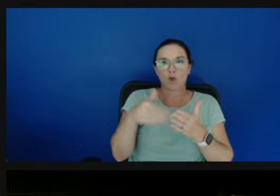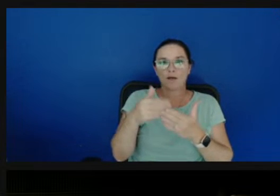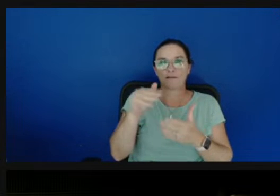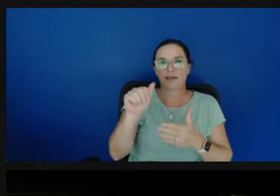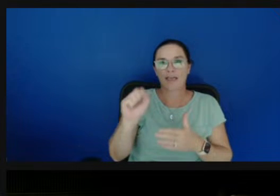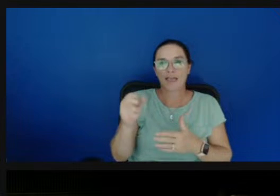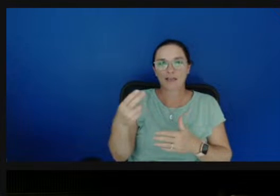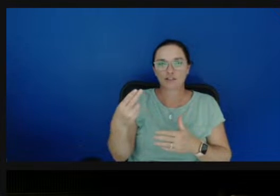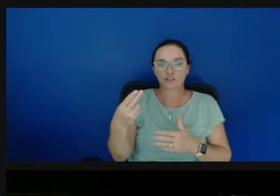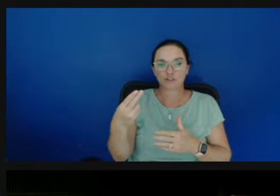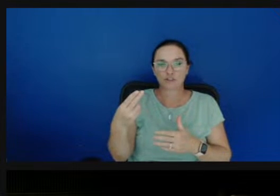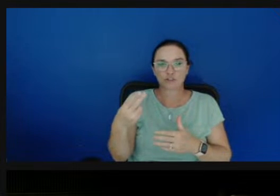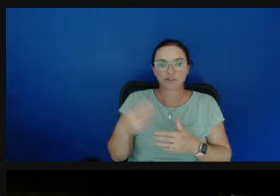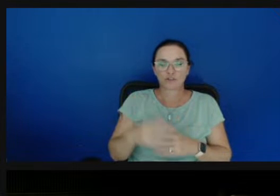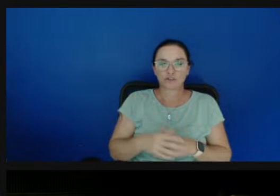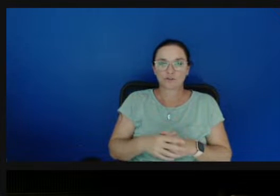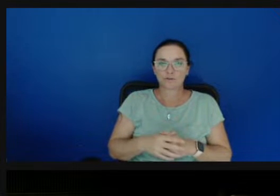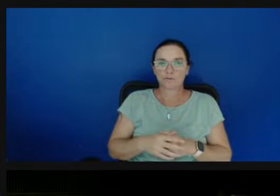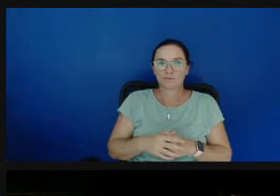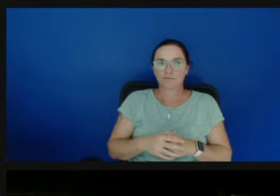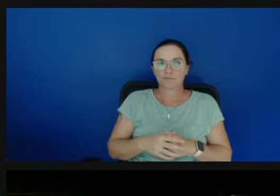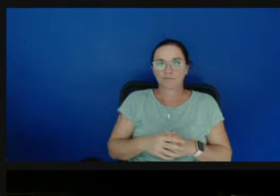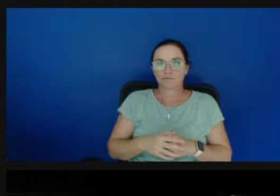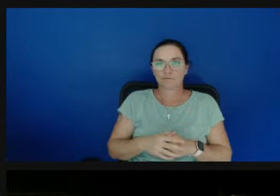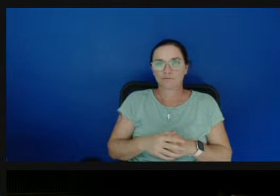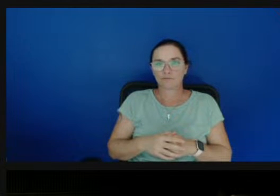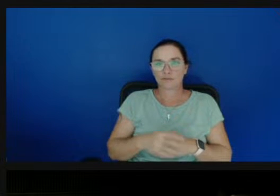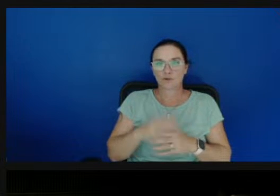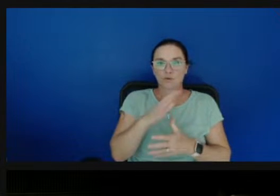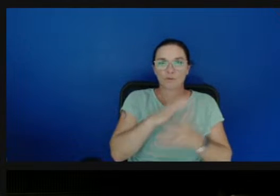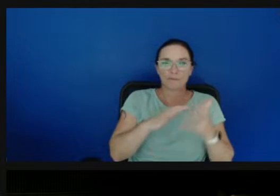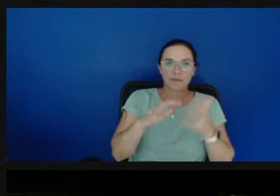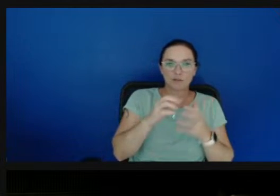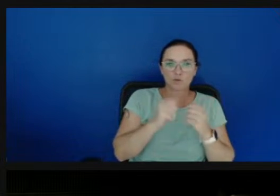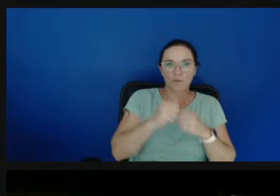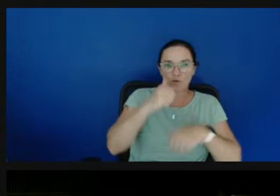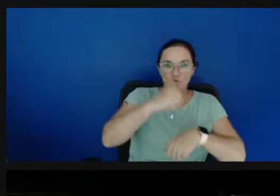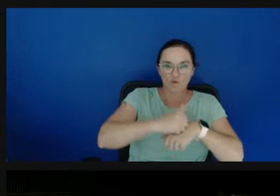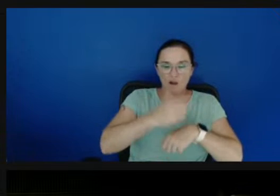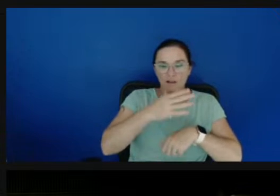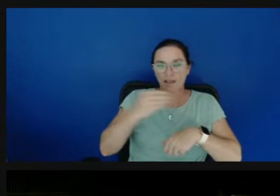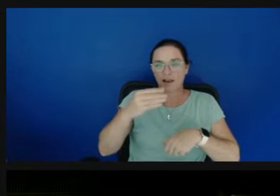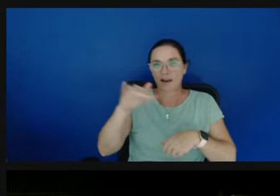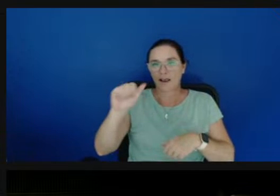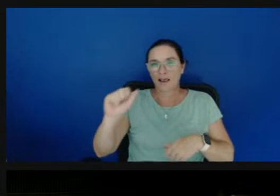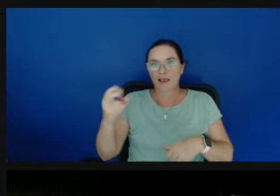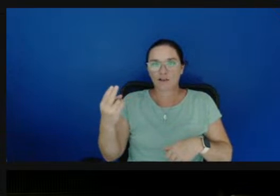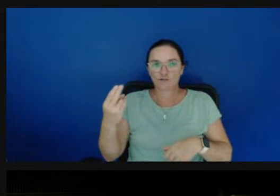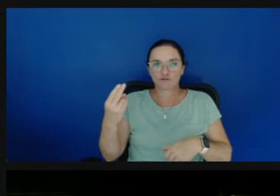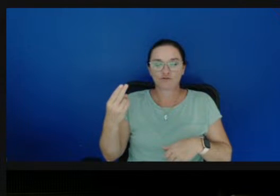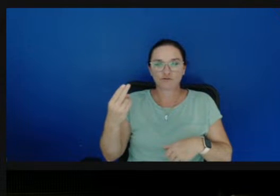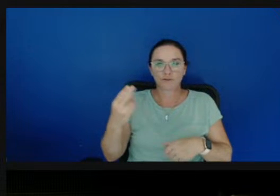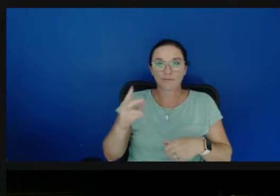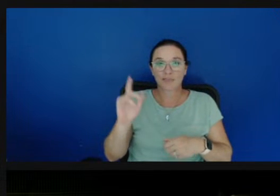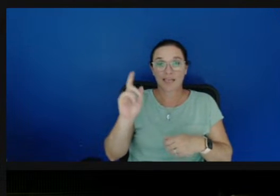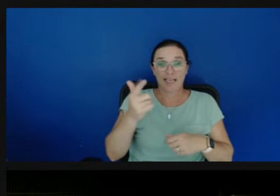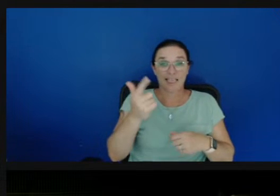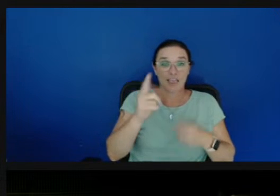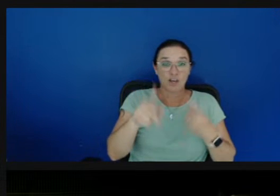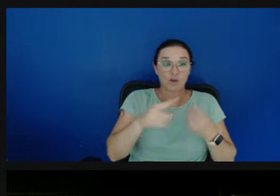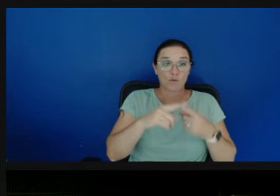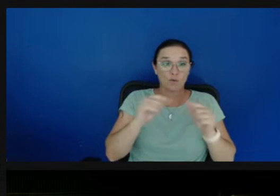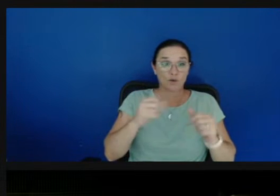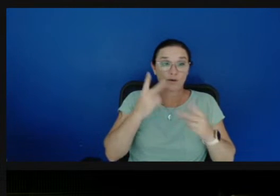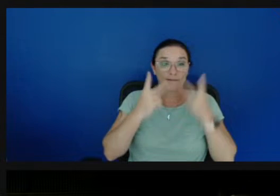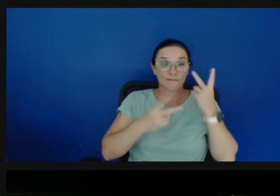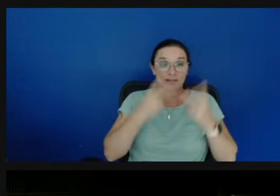that's also the new stuff there. So you're getting this mixture of the boulders and the ash. And in later years, when you could visit the